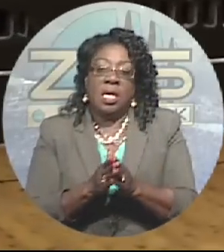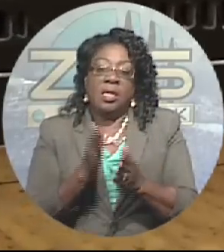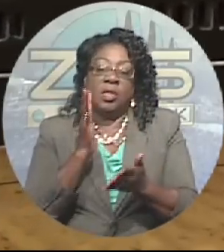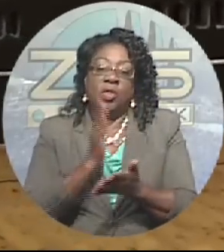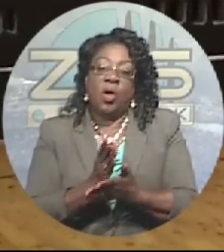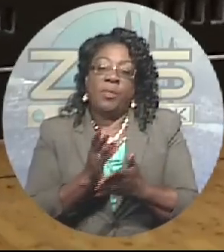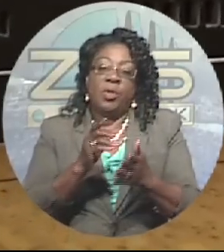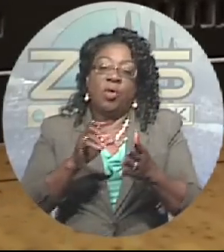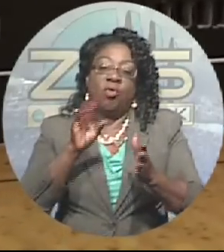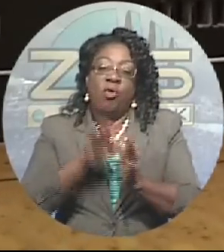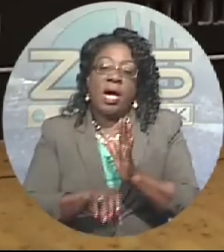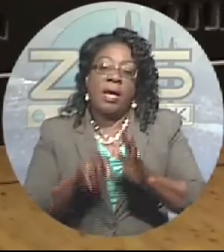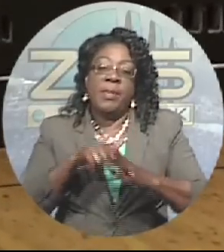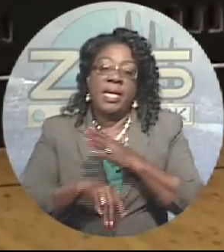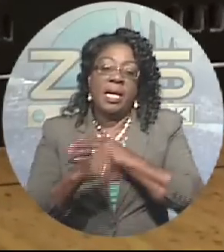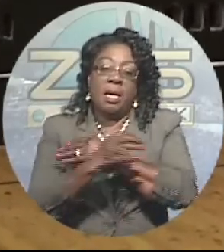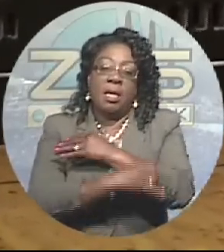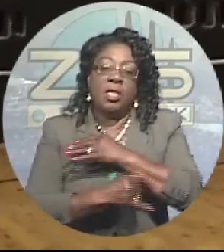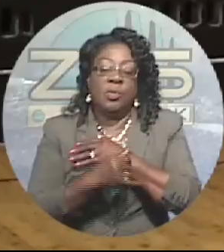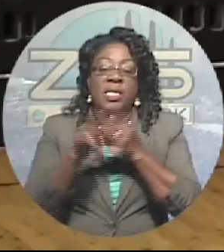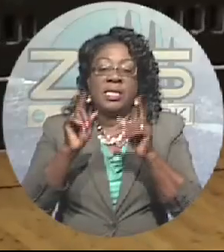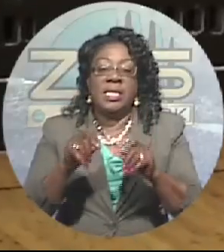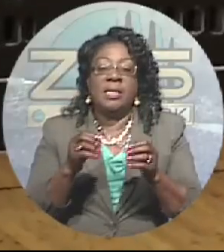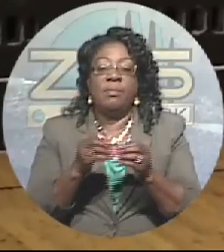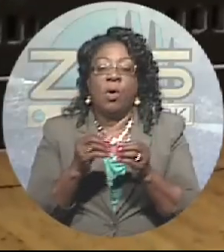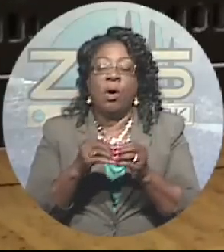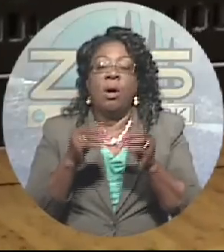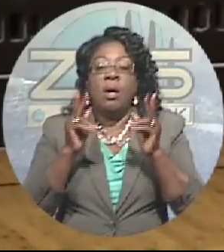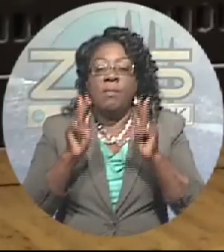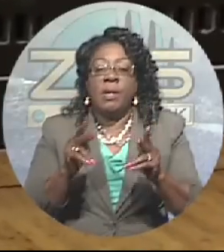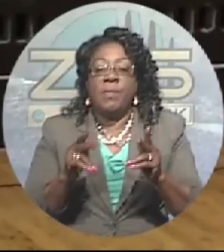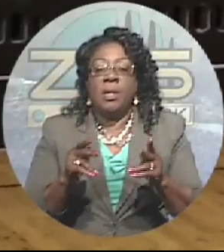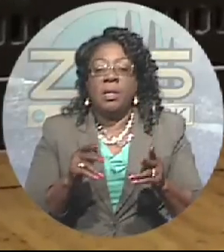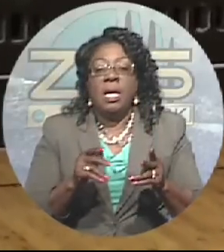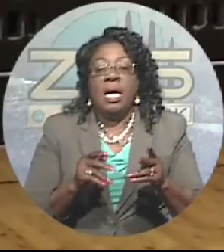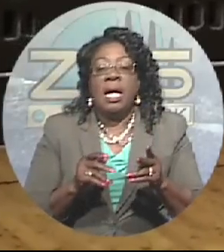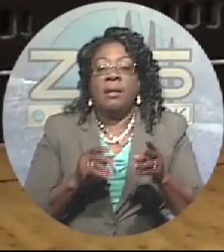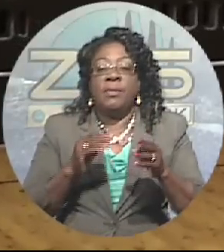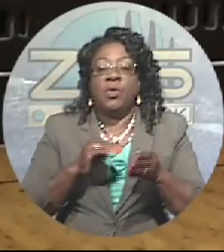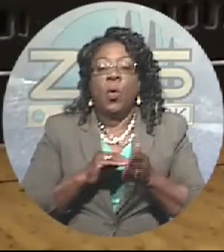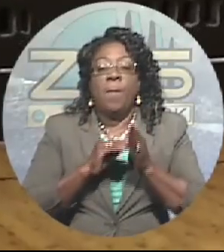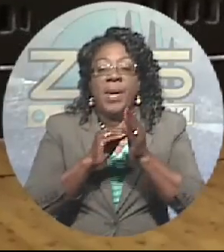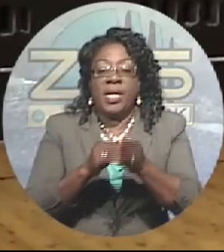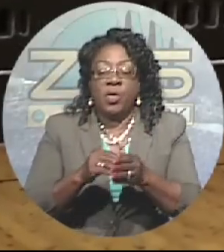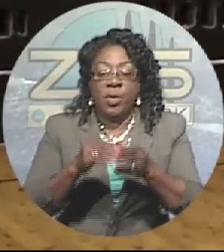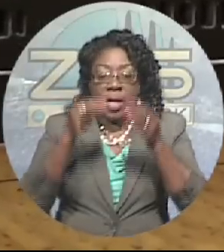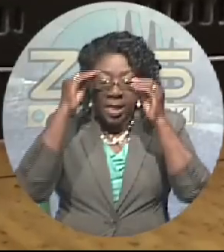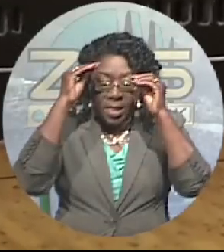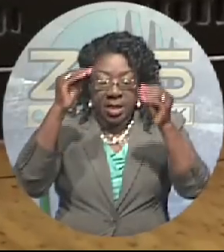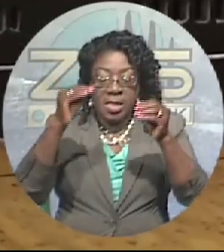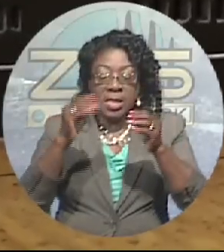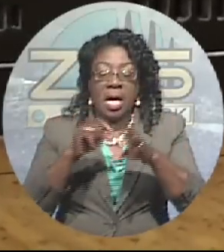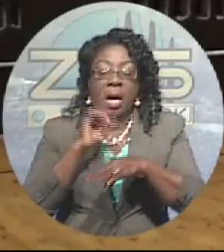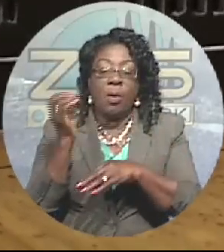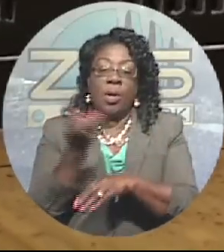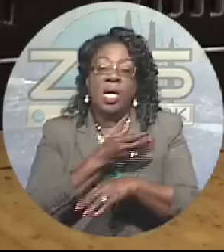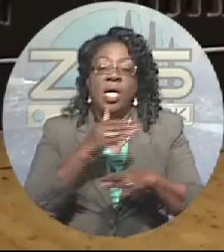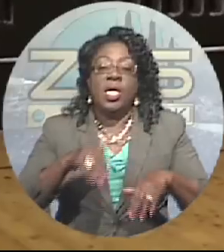of crime in our land, and we just need more people mentoring our young boys and our young girls. We've got to hold adults that